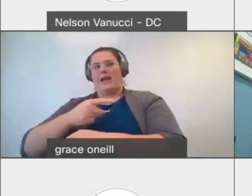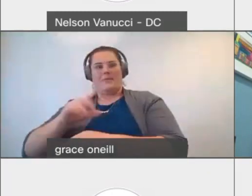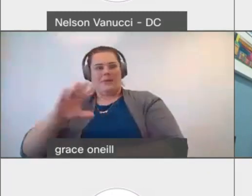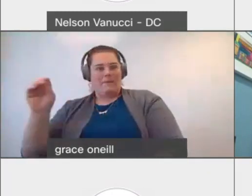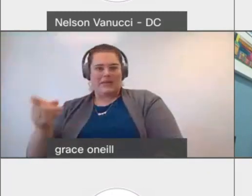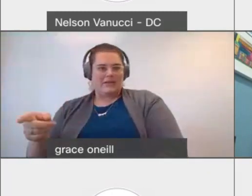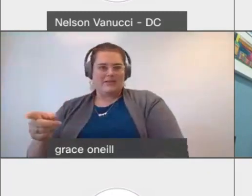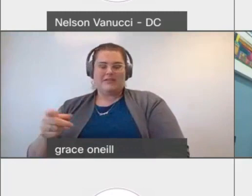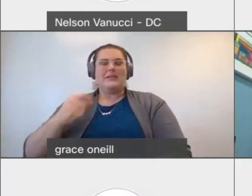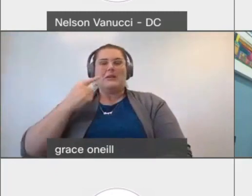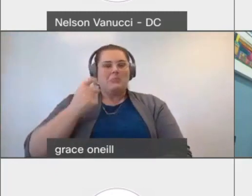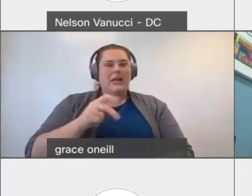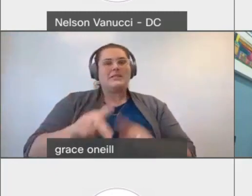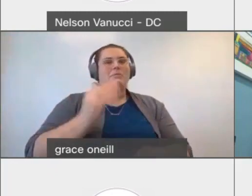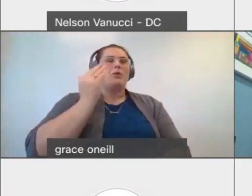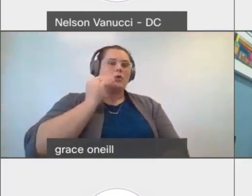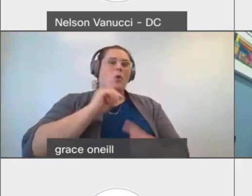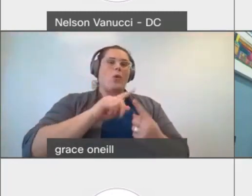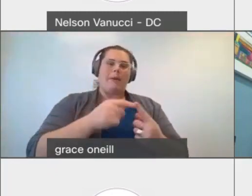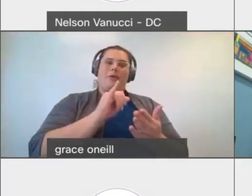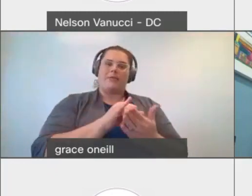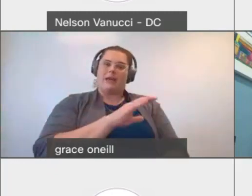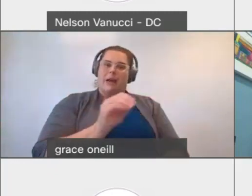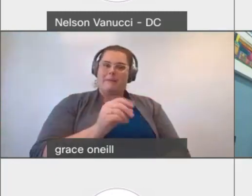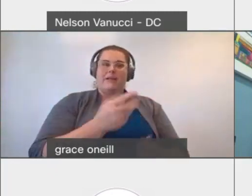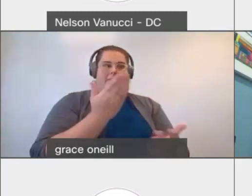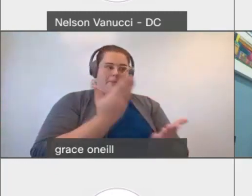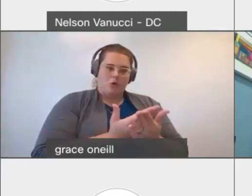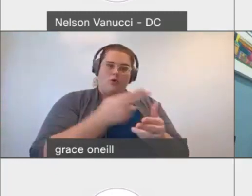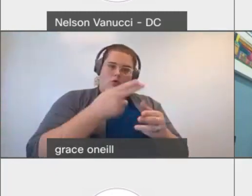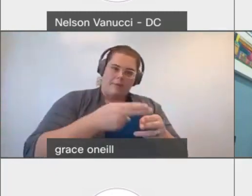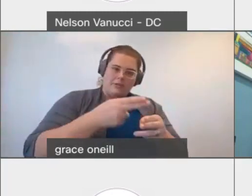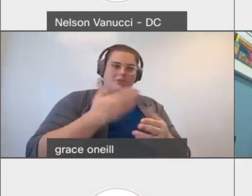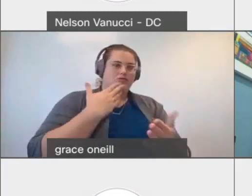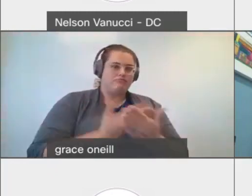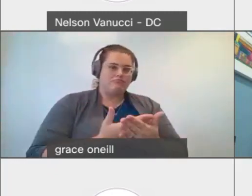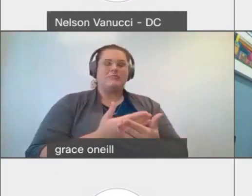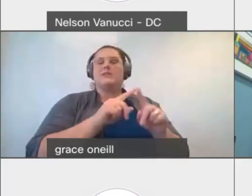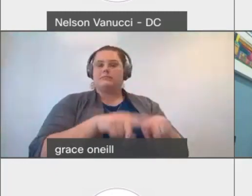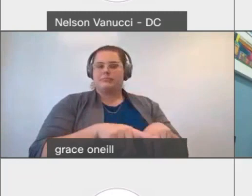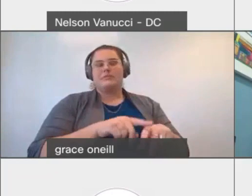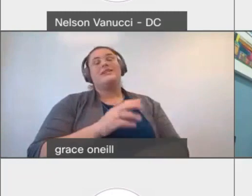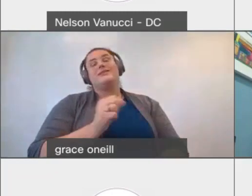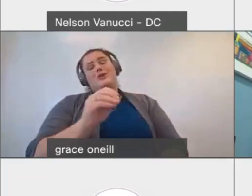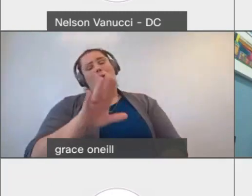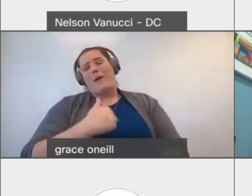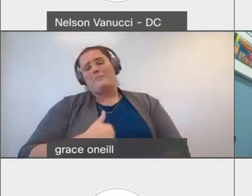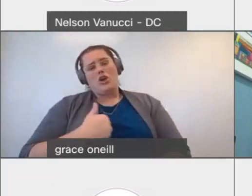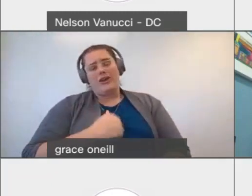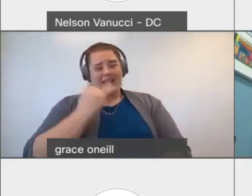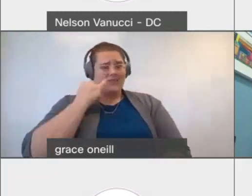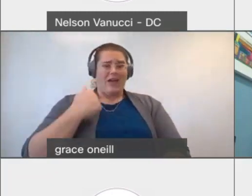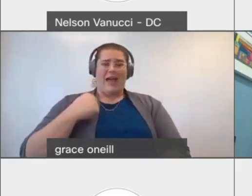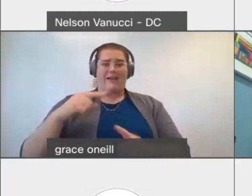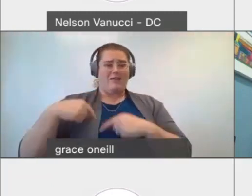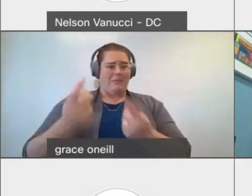heard, know about, and have proven that they can sell hamburgers. So I'm sorry that if I've been